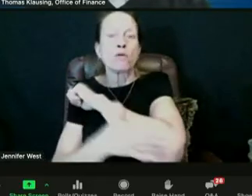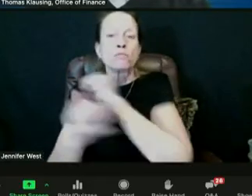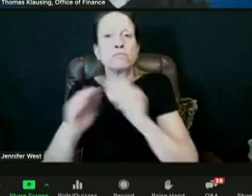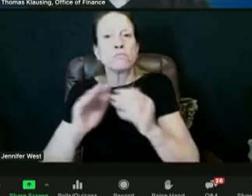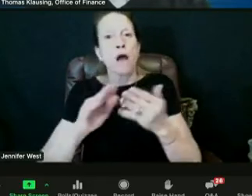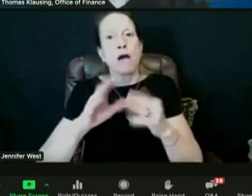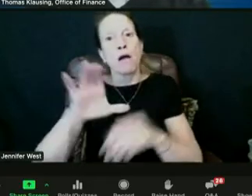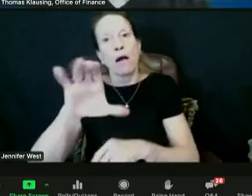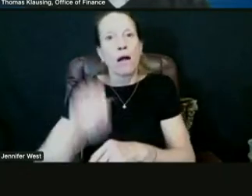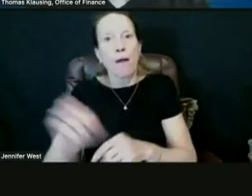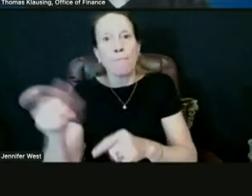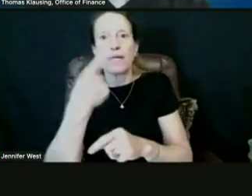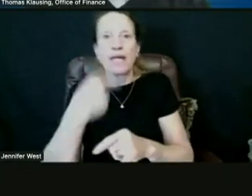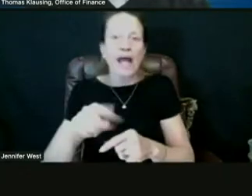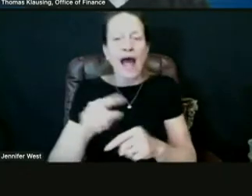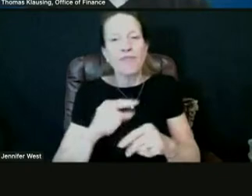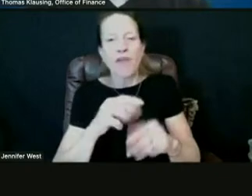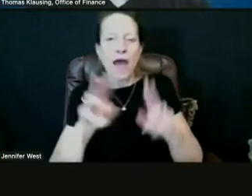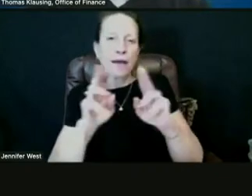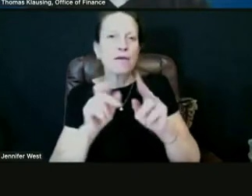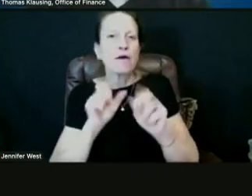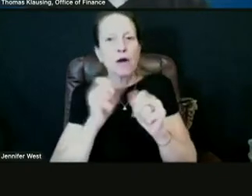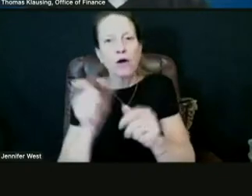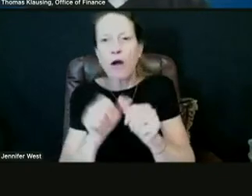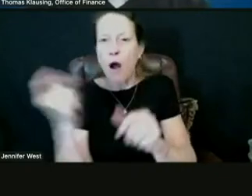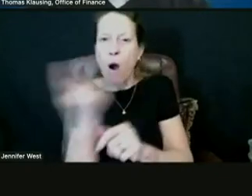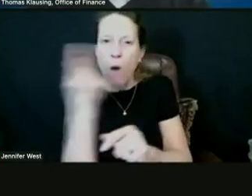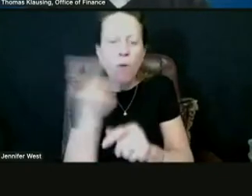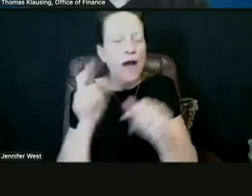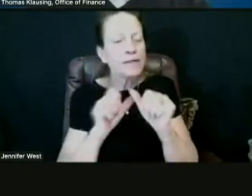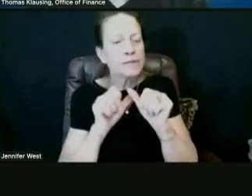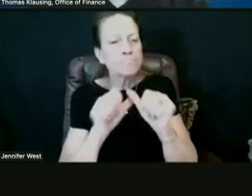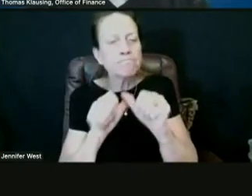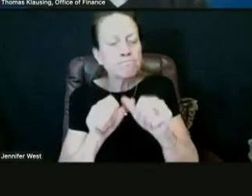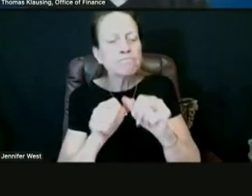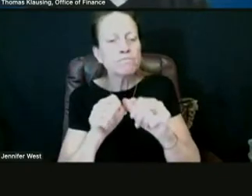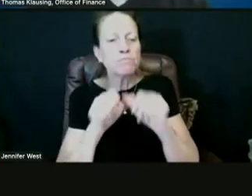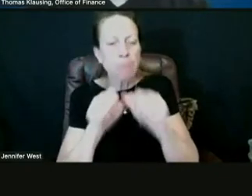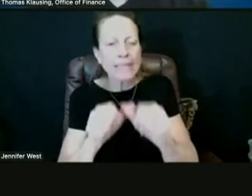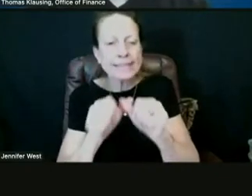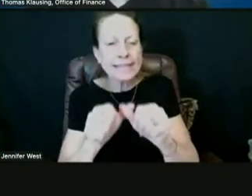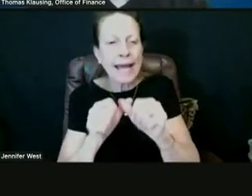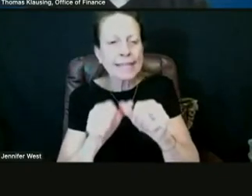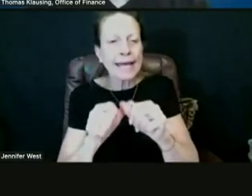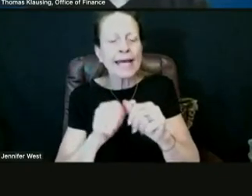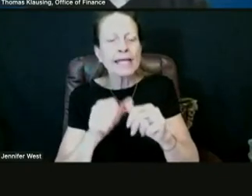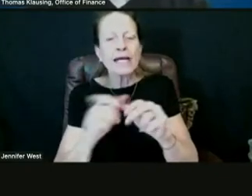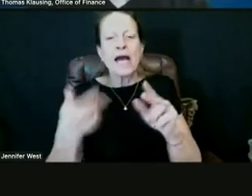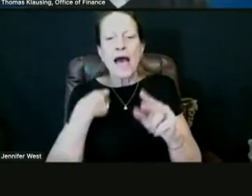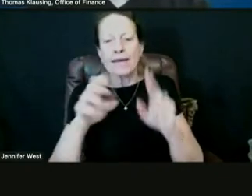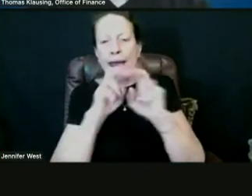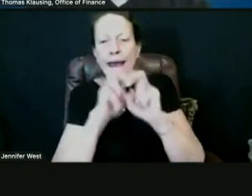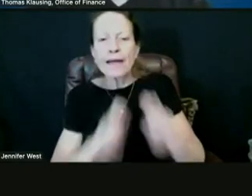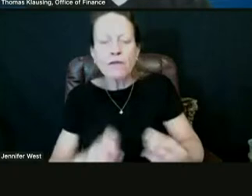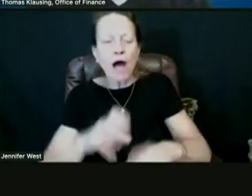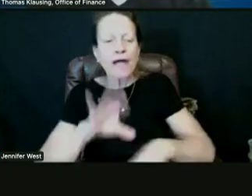those vulnerabilities so that if there are vulnerabilities with our system, we can shore them up. And we work with them on a continuous cycle.